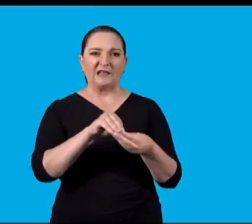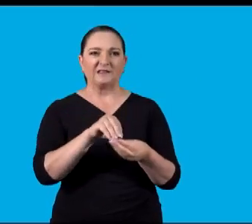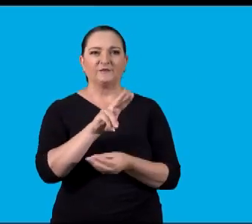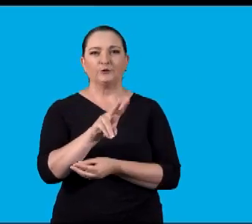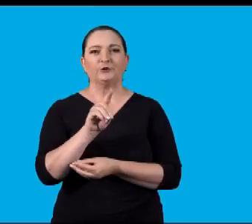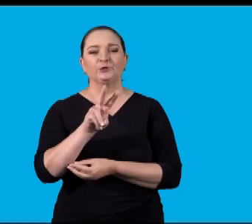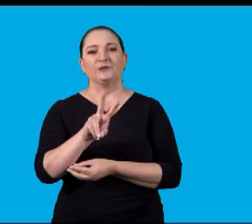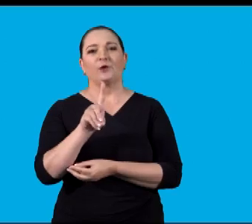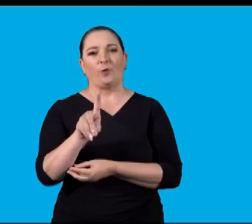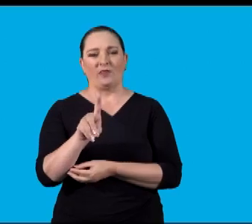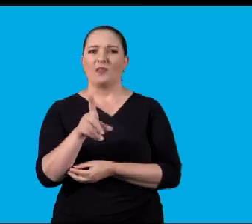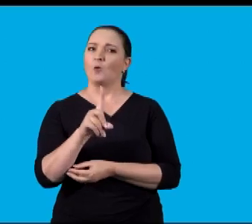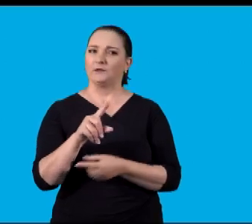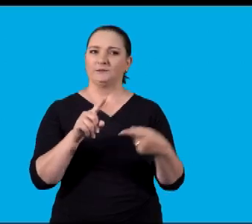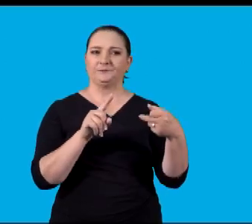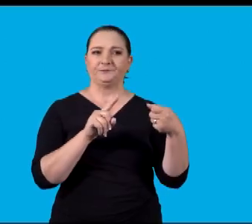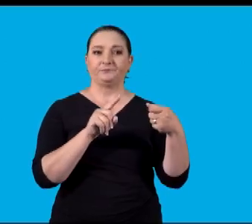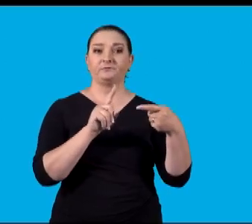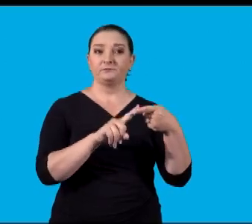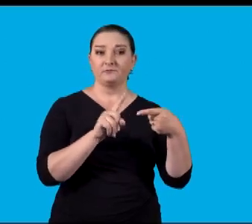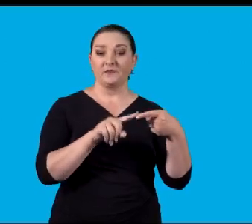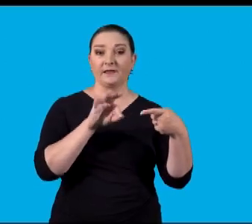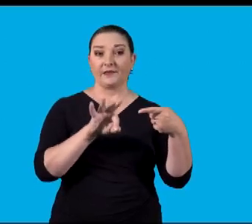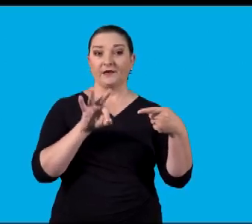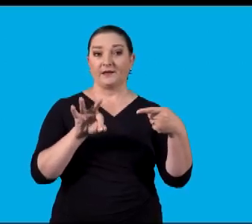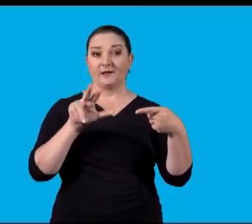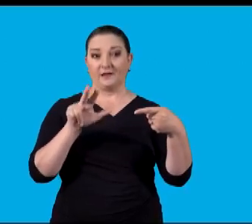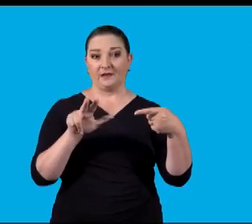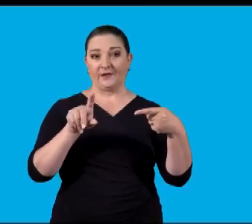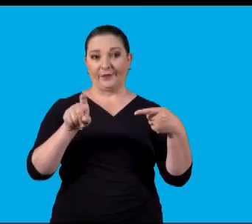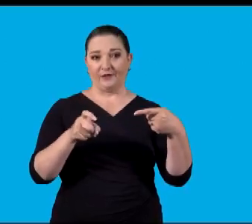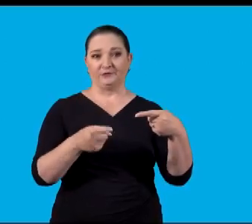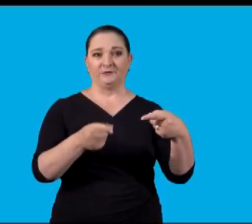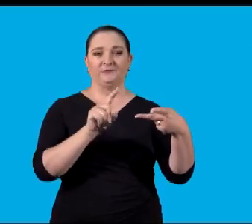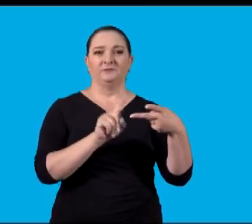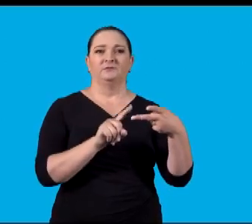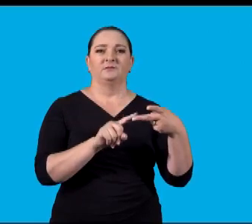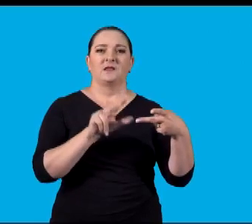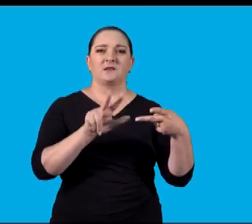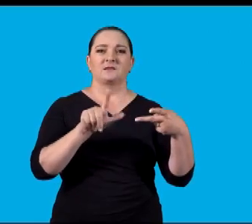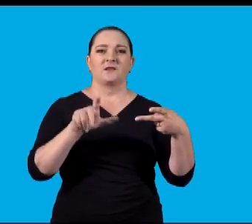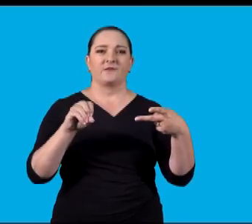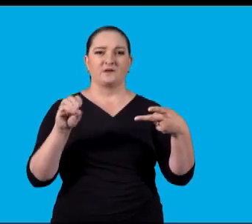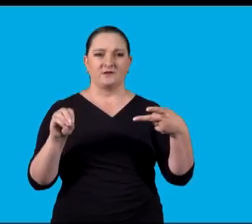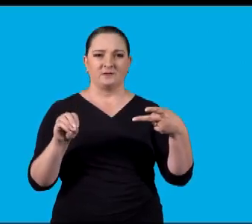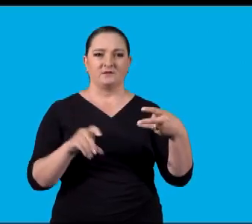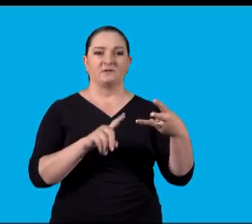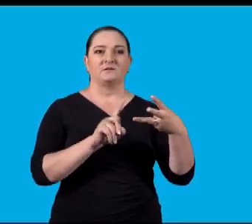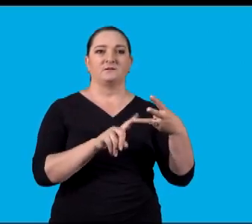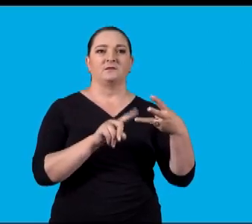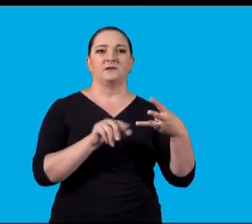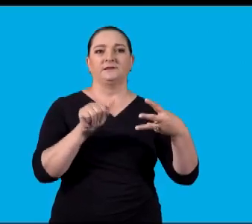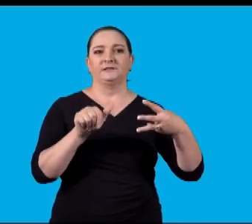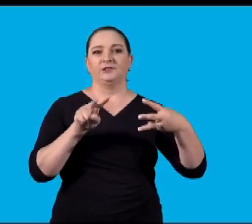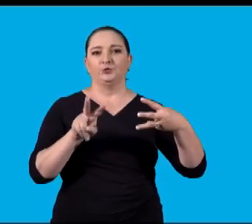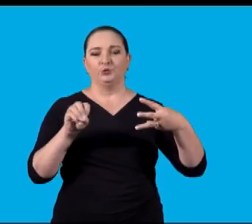it was in 2021. So we'll say our 338 plus the 8.7